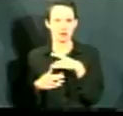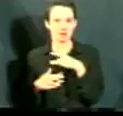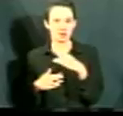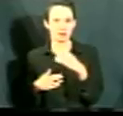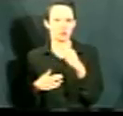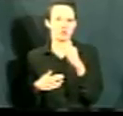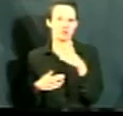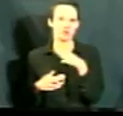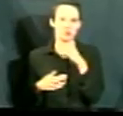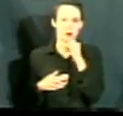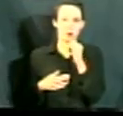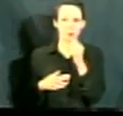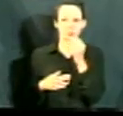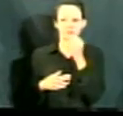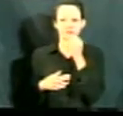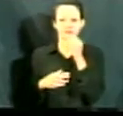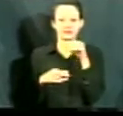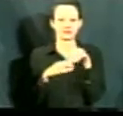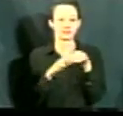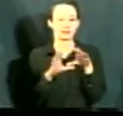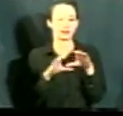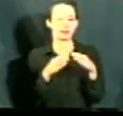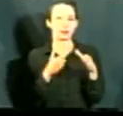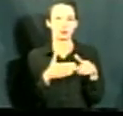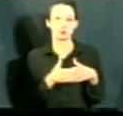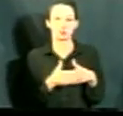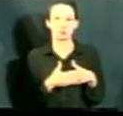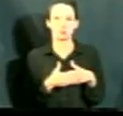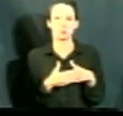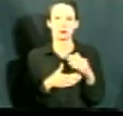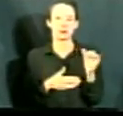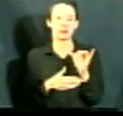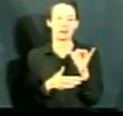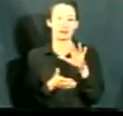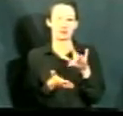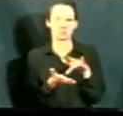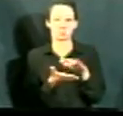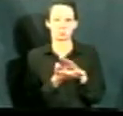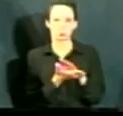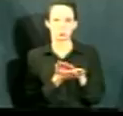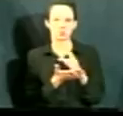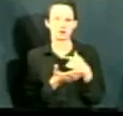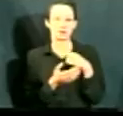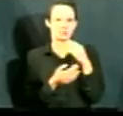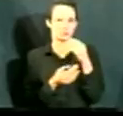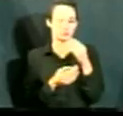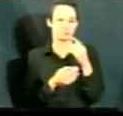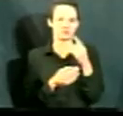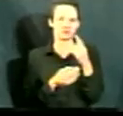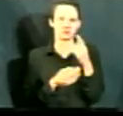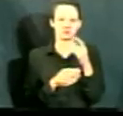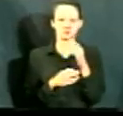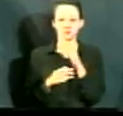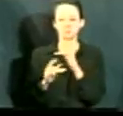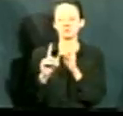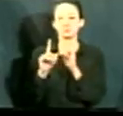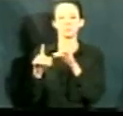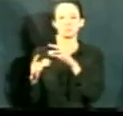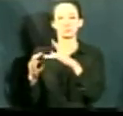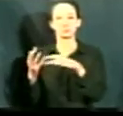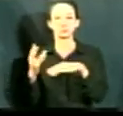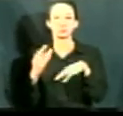a classroom like in middle school. I go and hang out with my